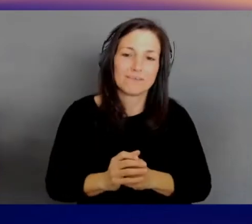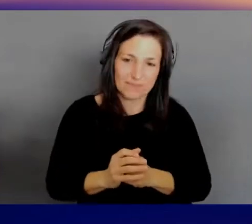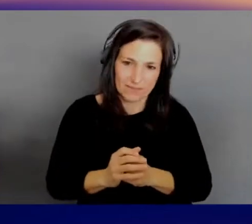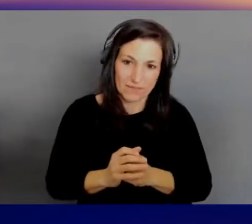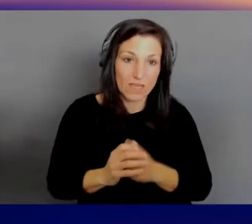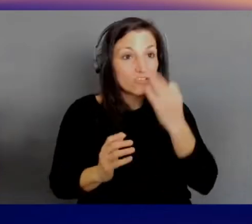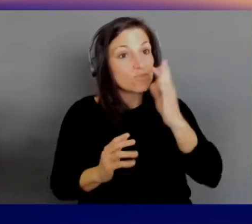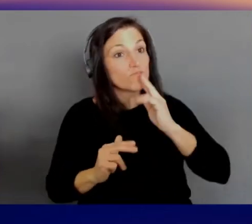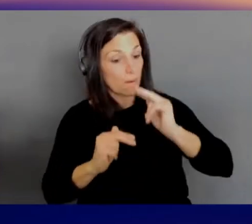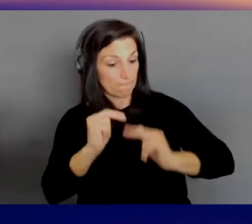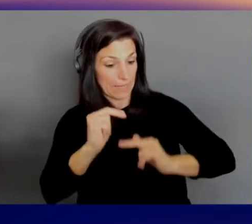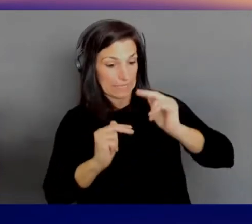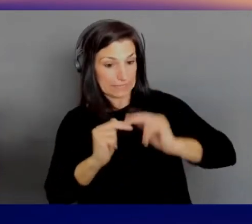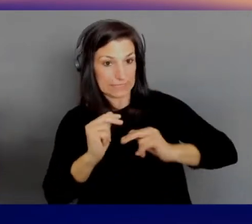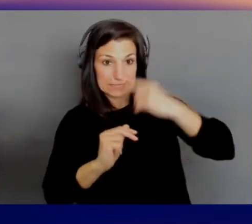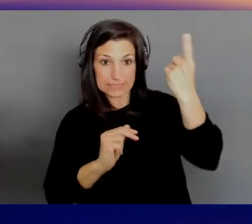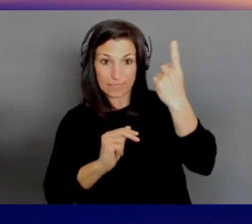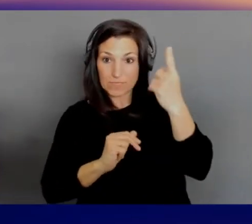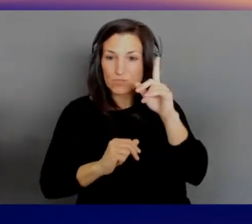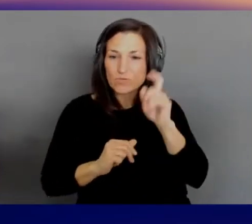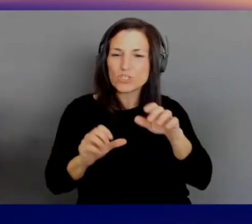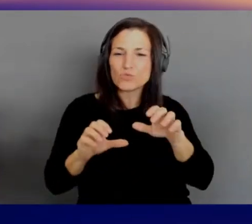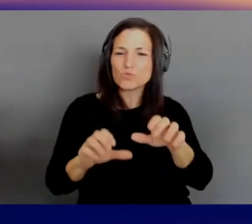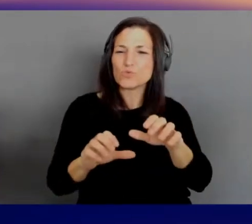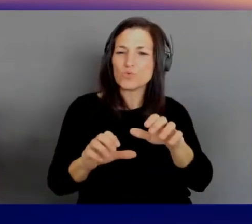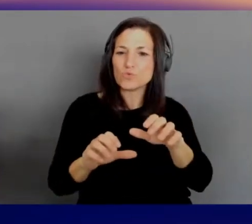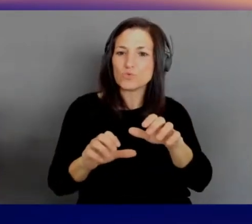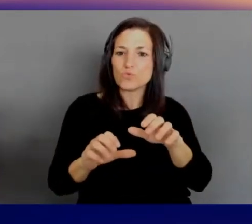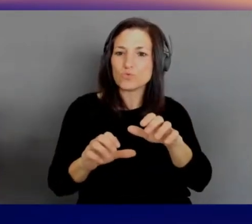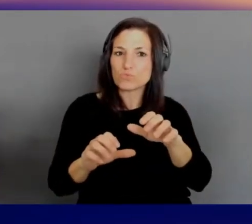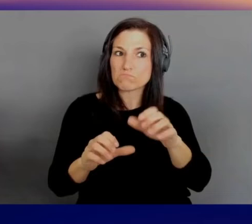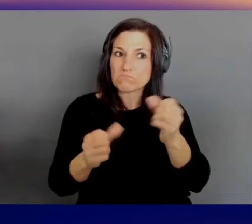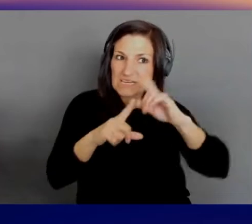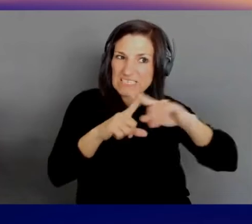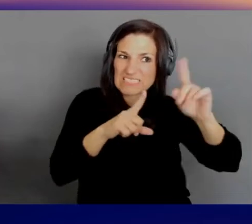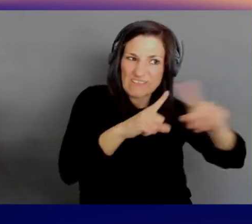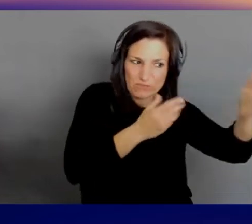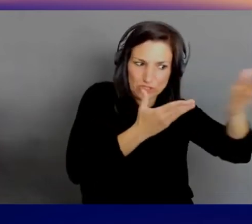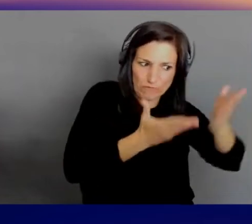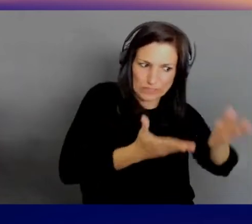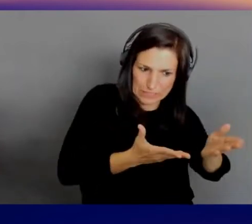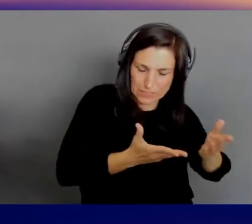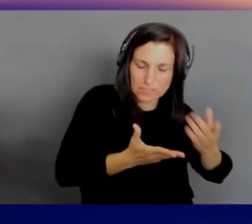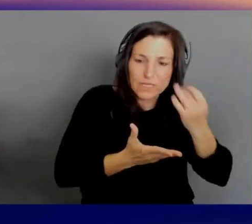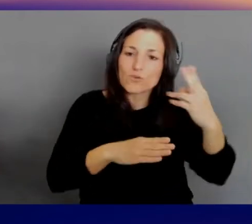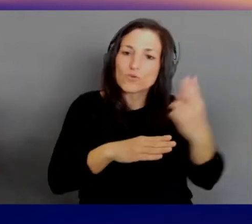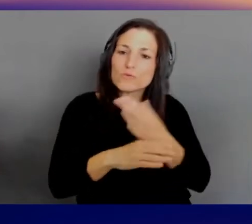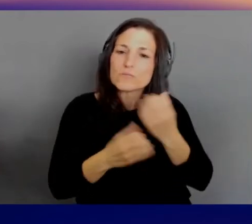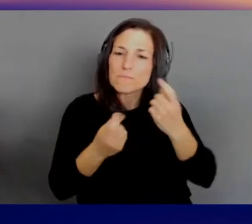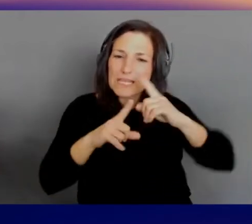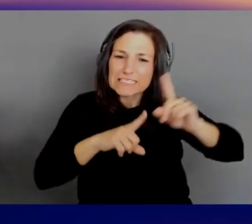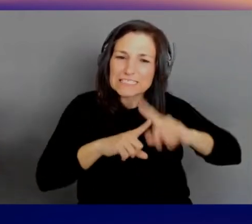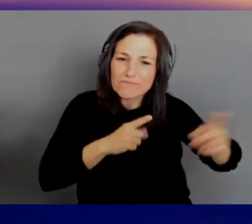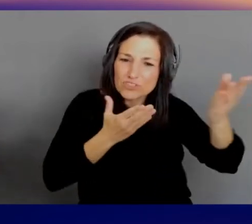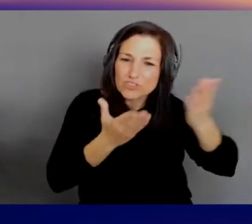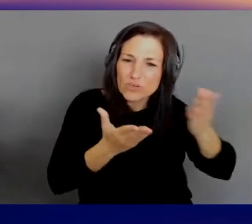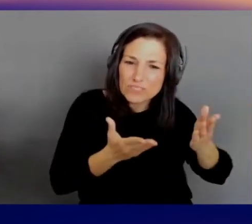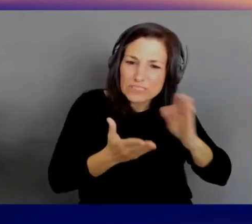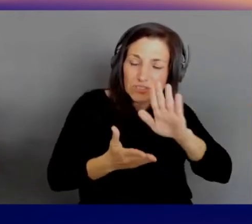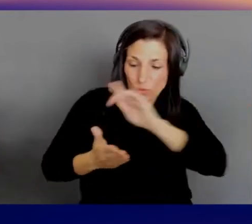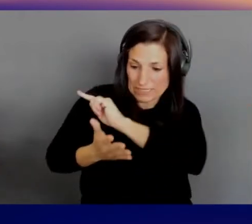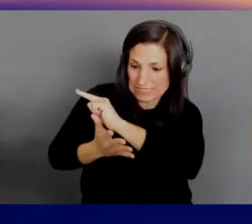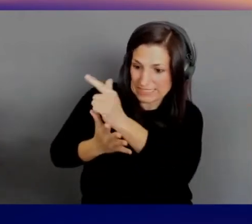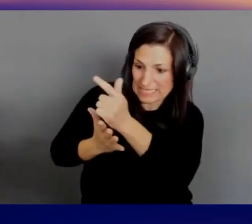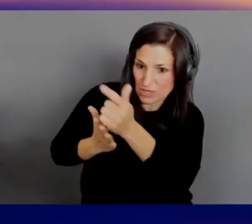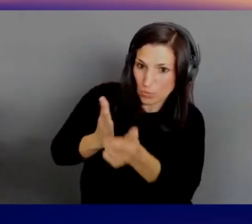and you have to do with multiple services, when you have to work with multiple services and your sequence of logic has to